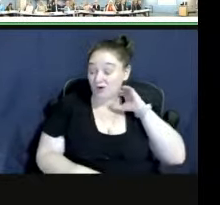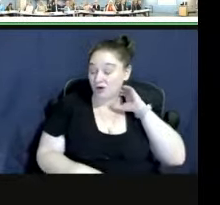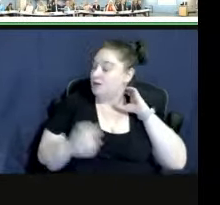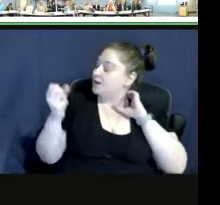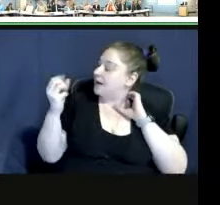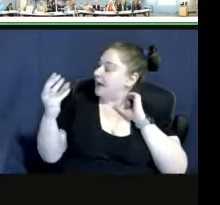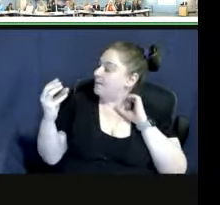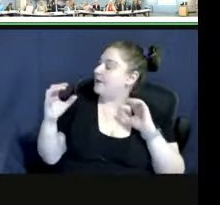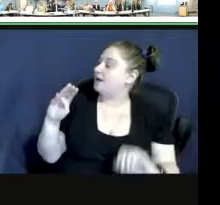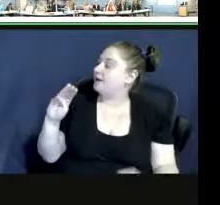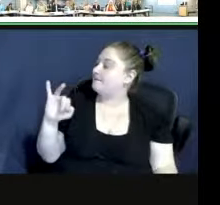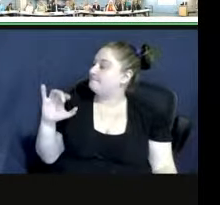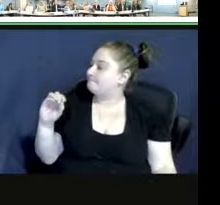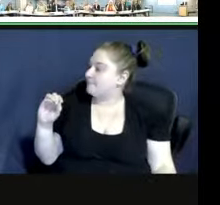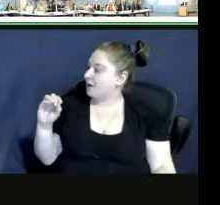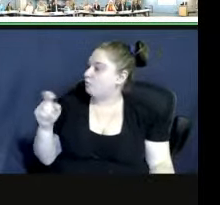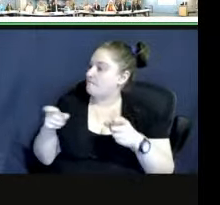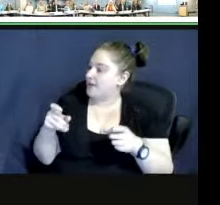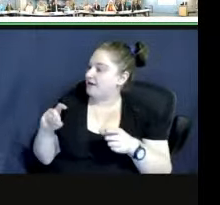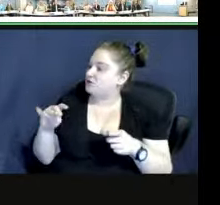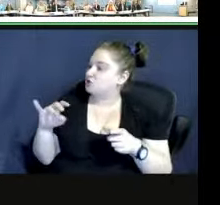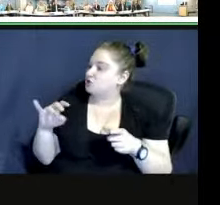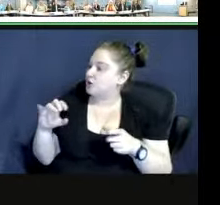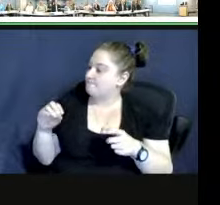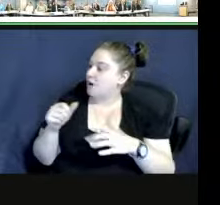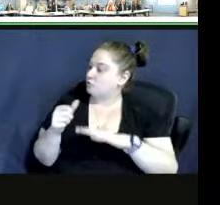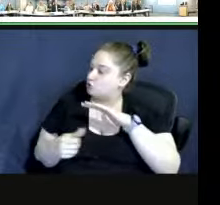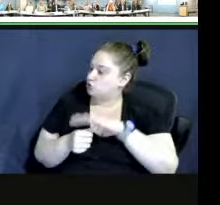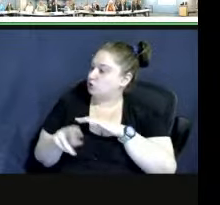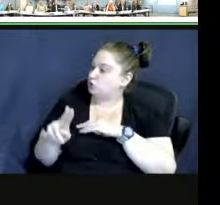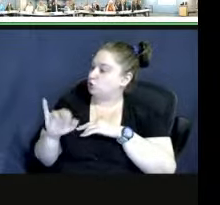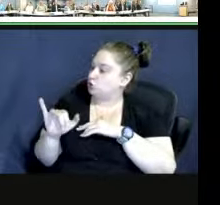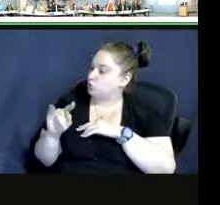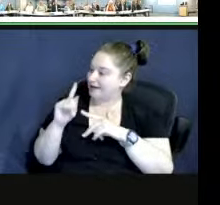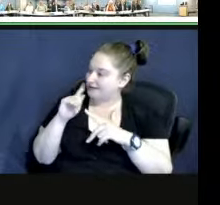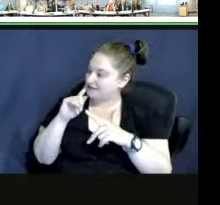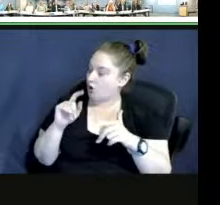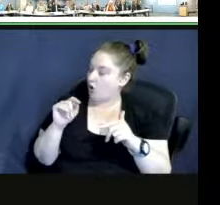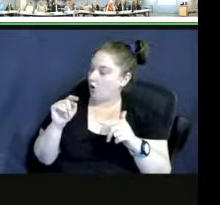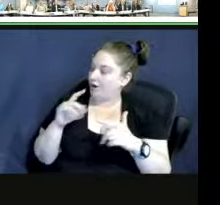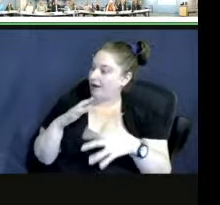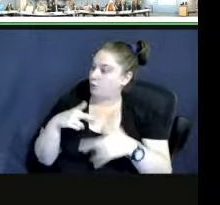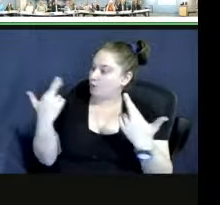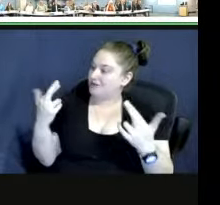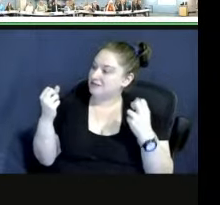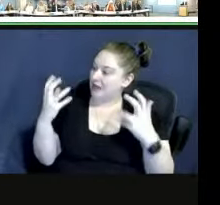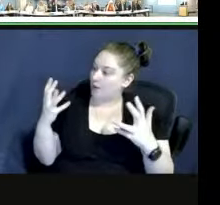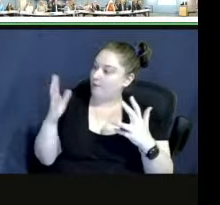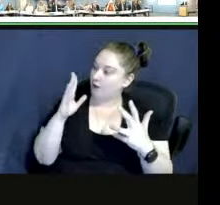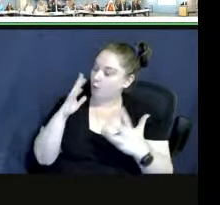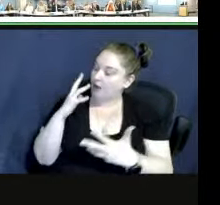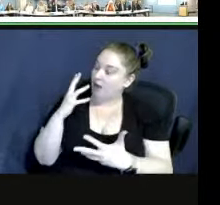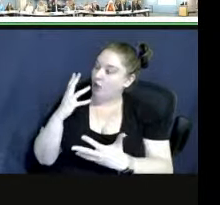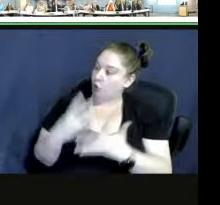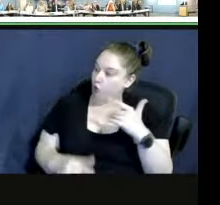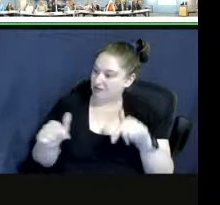shelter, managed micro shelter units are at risk of losing funding this summer? Is it